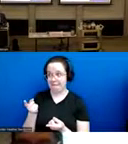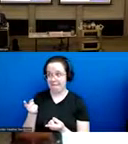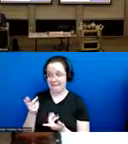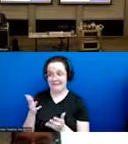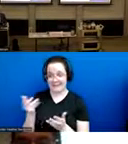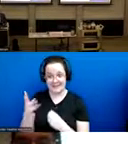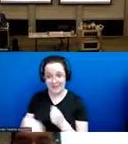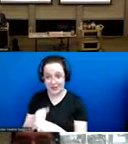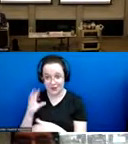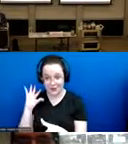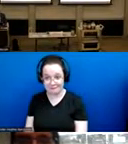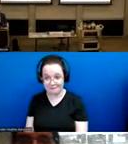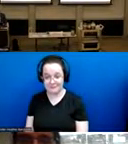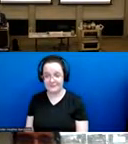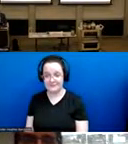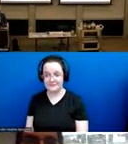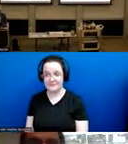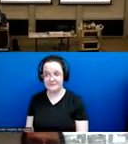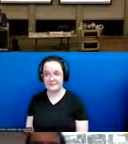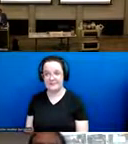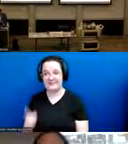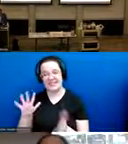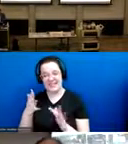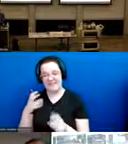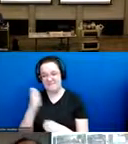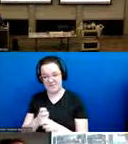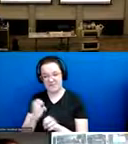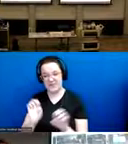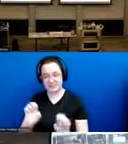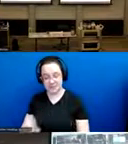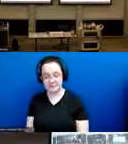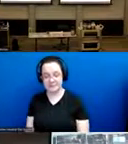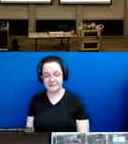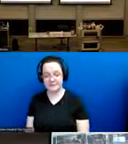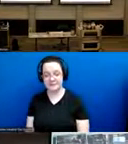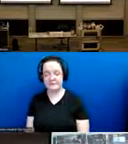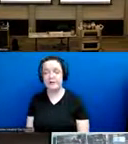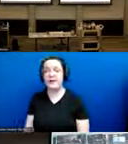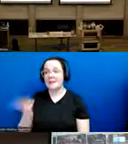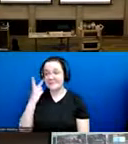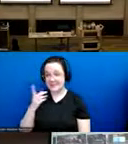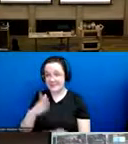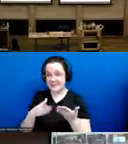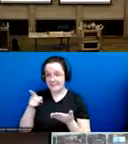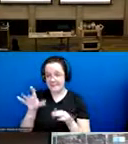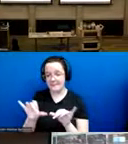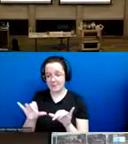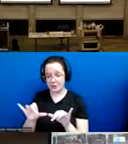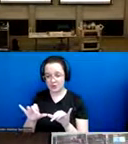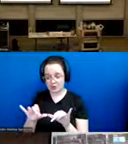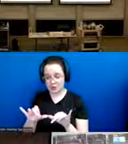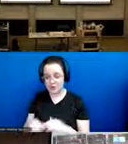several years. This is actually kind of like a hard experiment. But then you see here in some of these measurements that now we